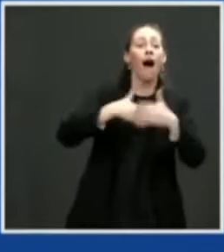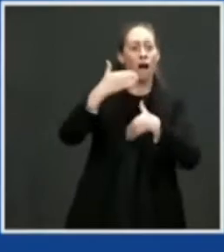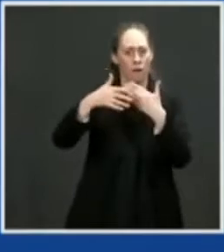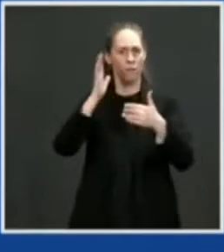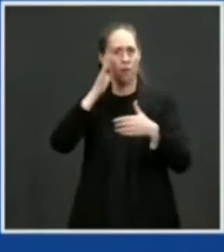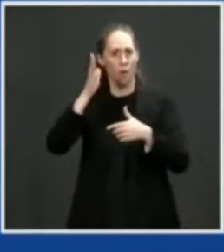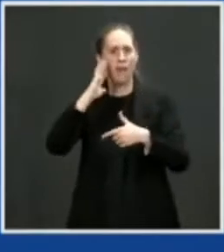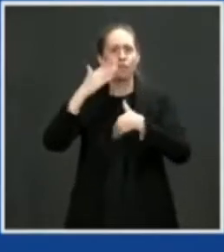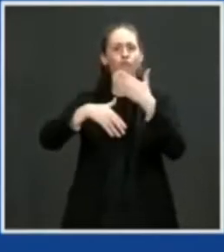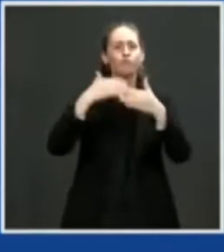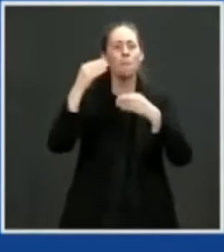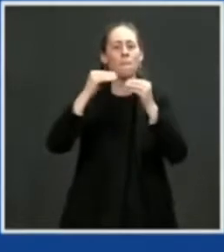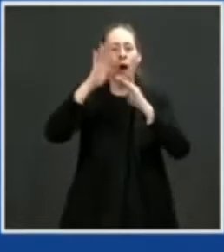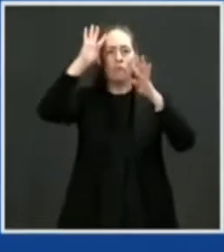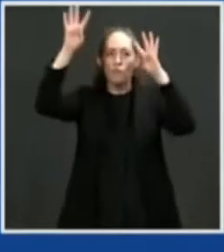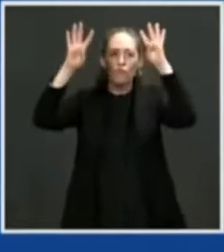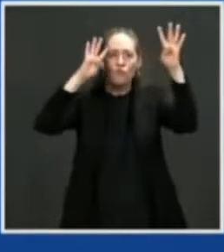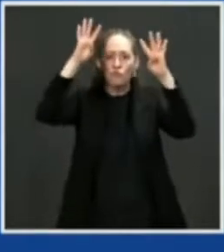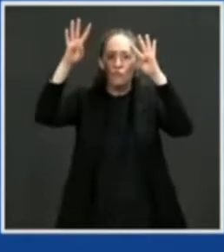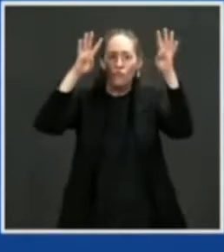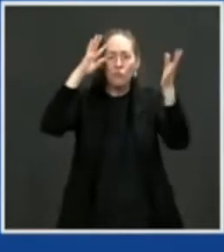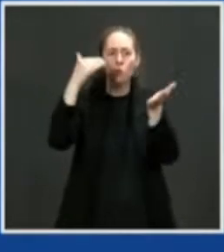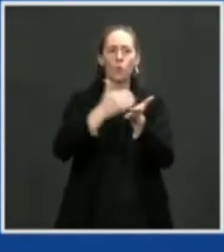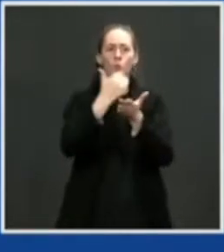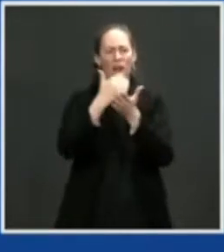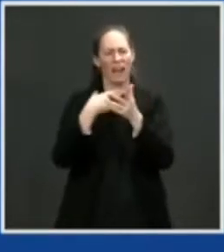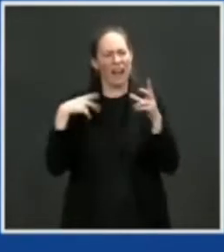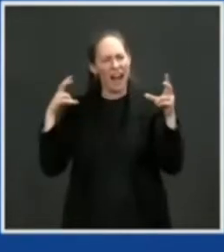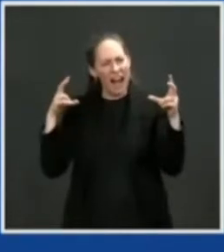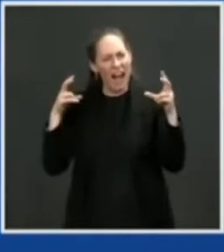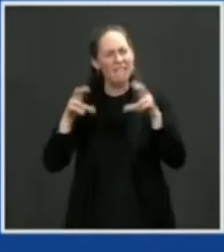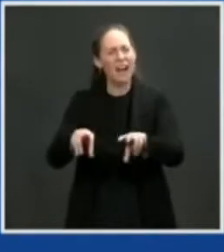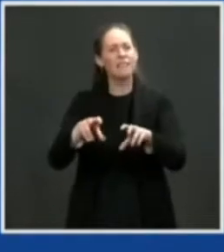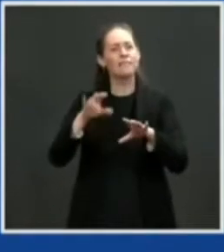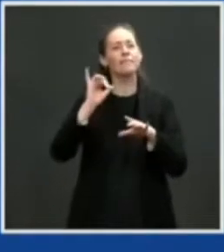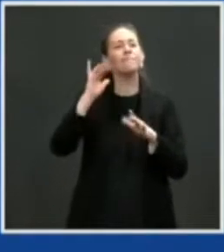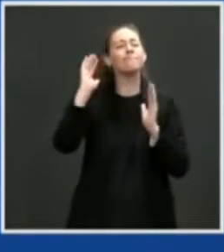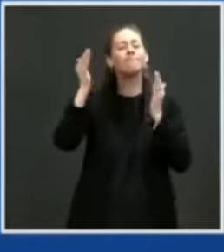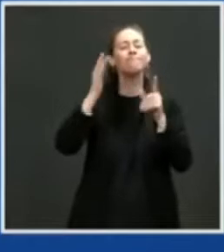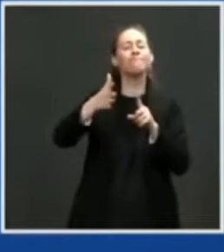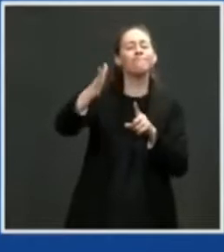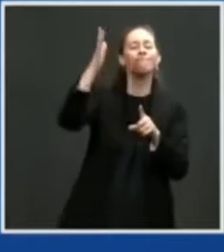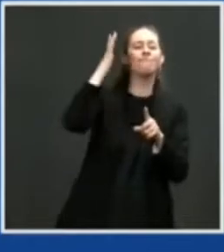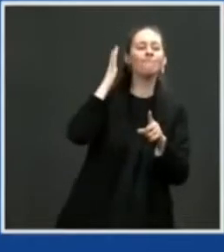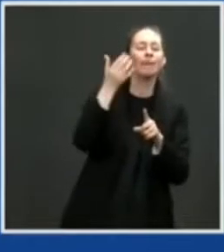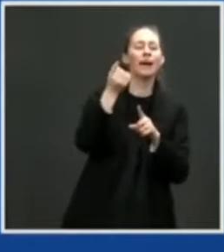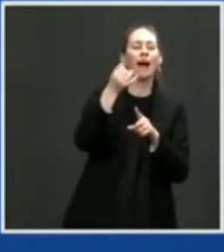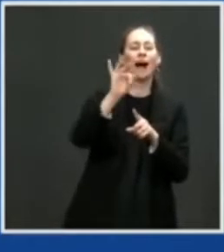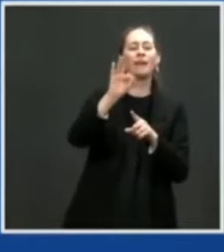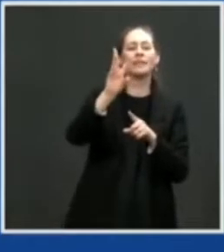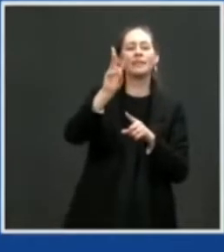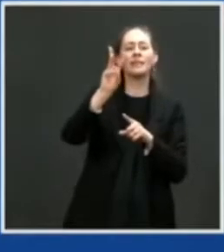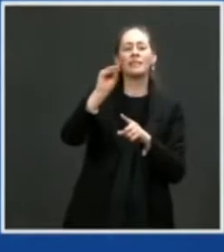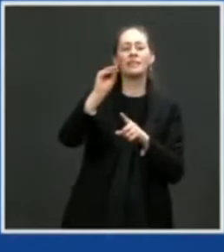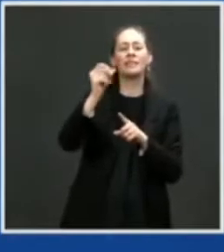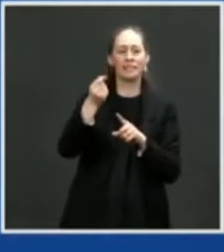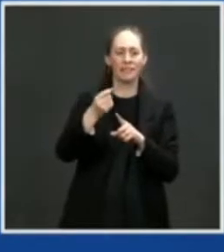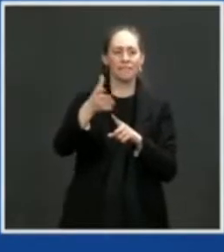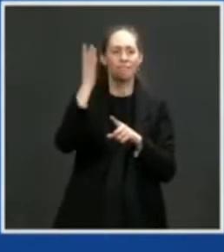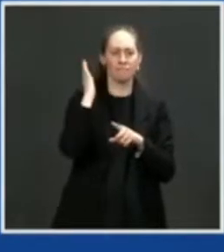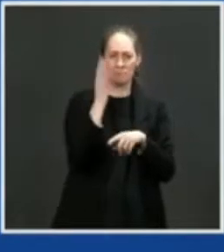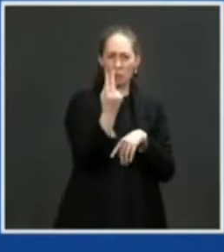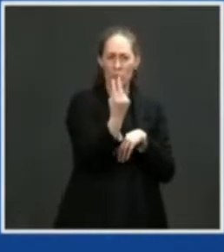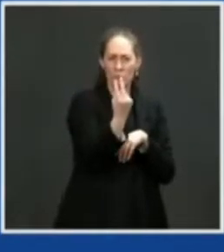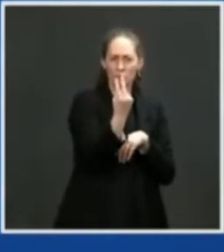that, back in the 60s, we used to invest a little over 2% of our entire GDP in pure